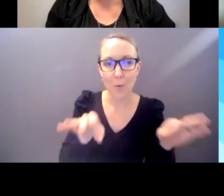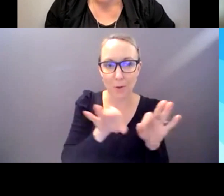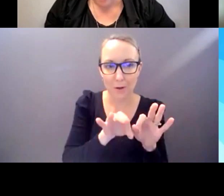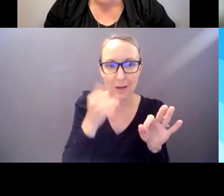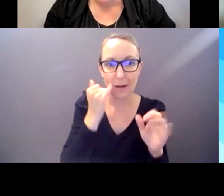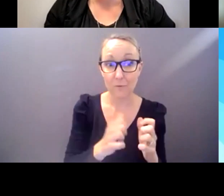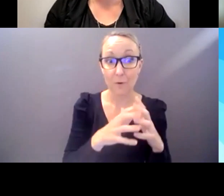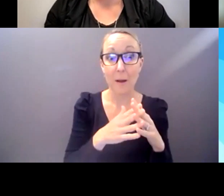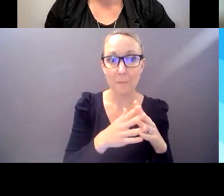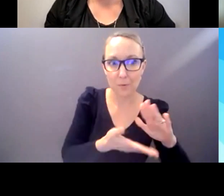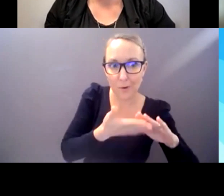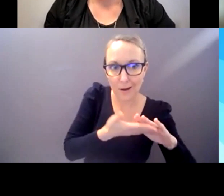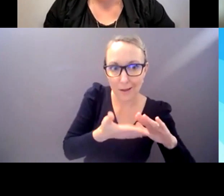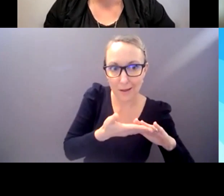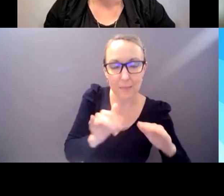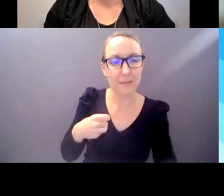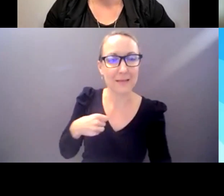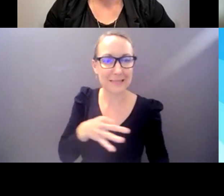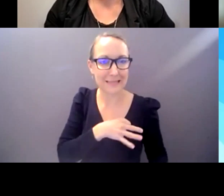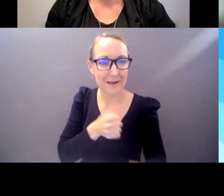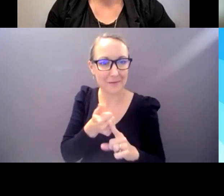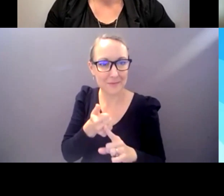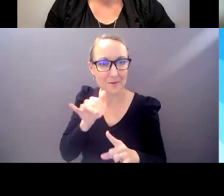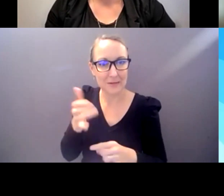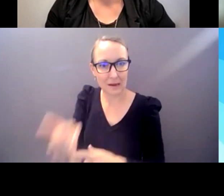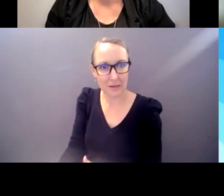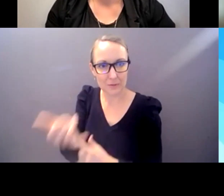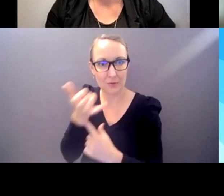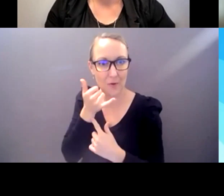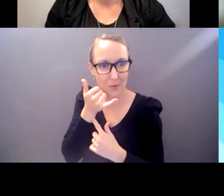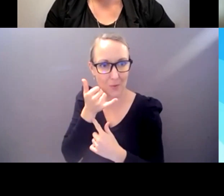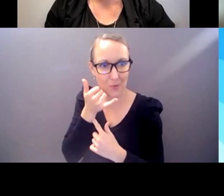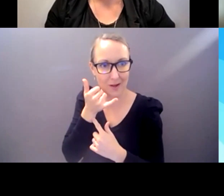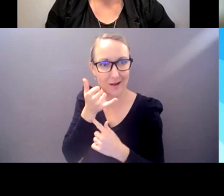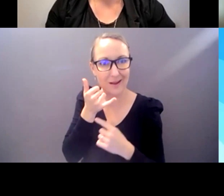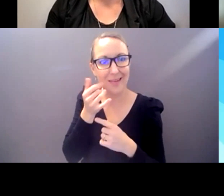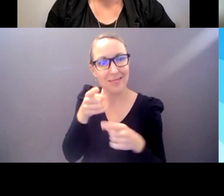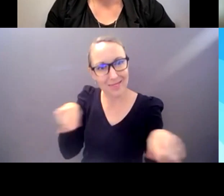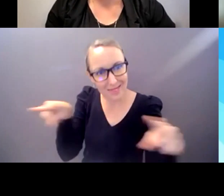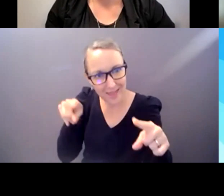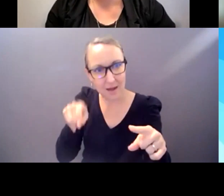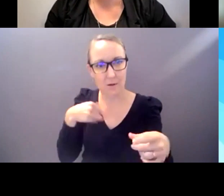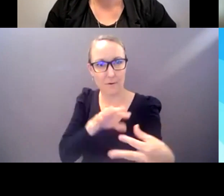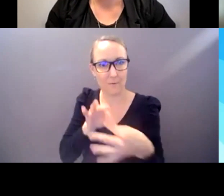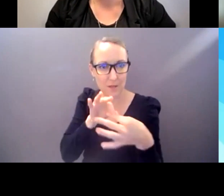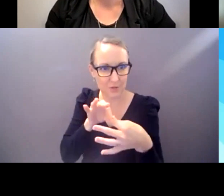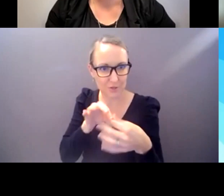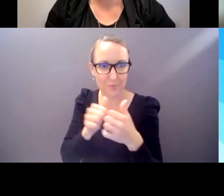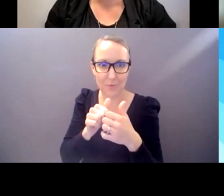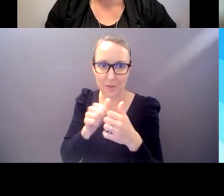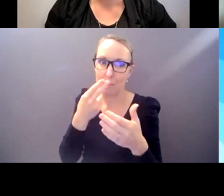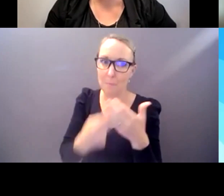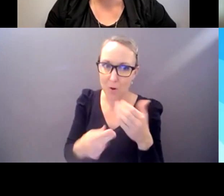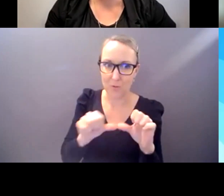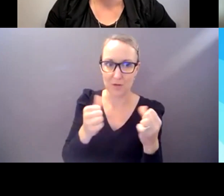that the staff who actually answer the phone have to have that relationship between both agencies. And